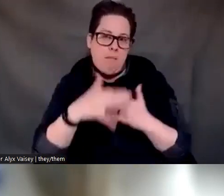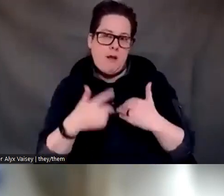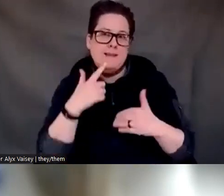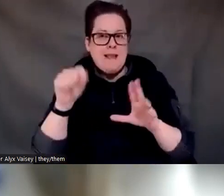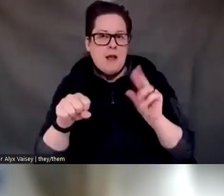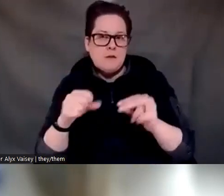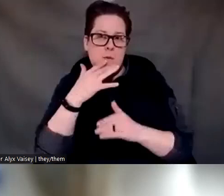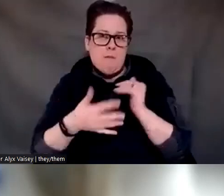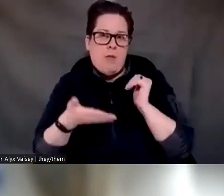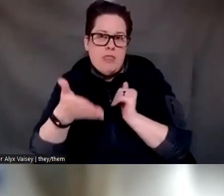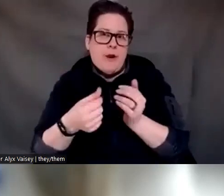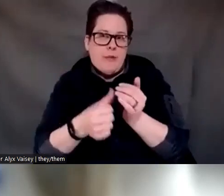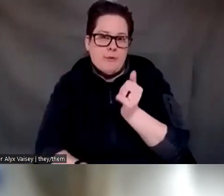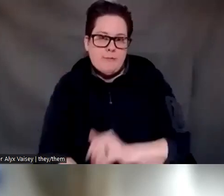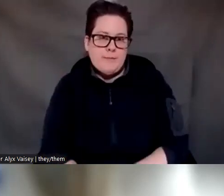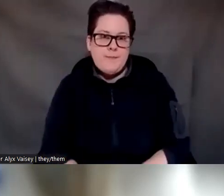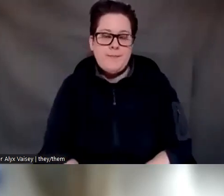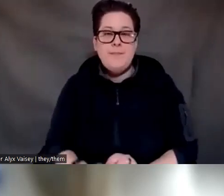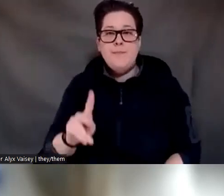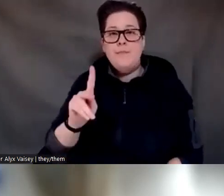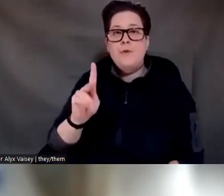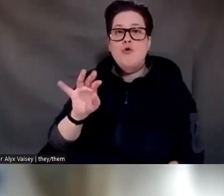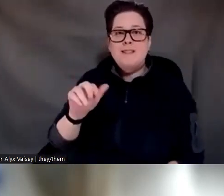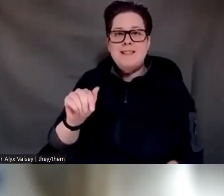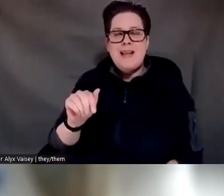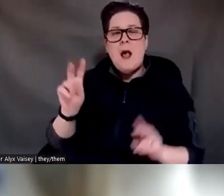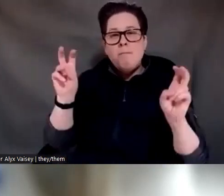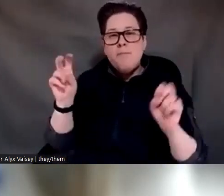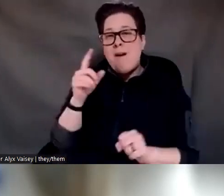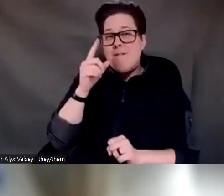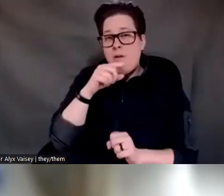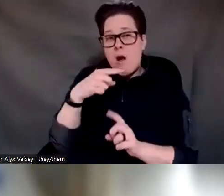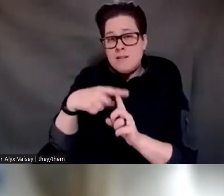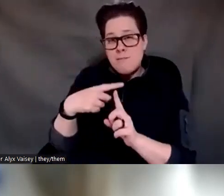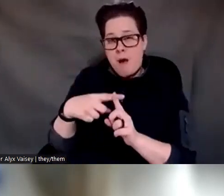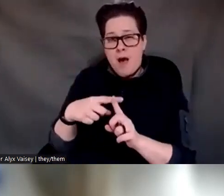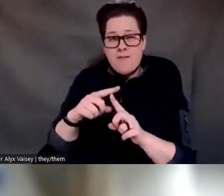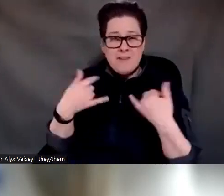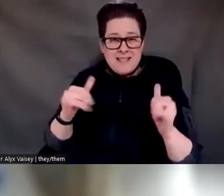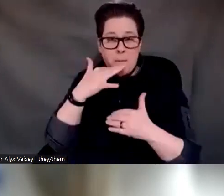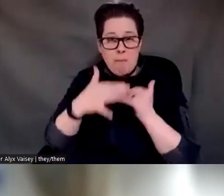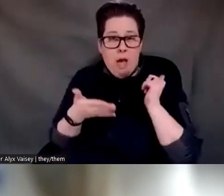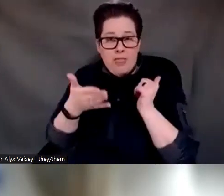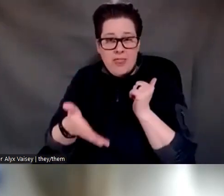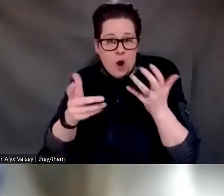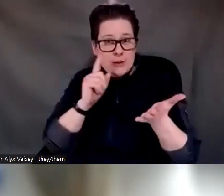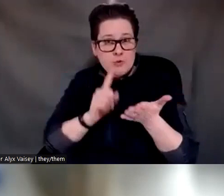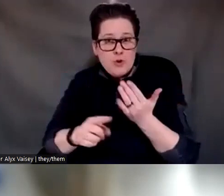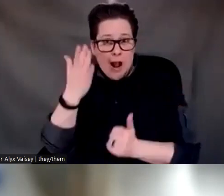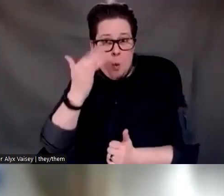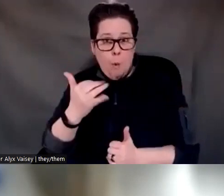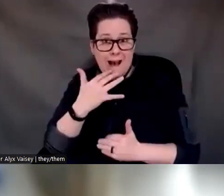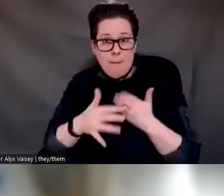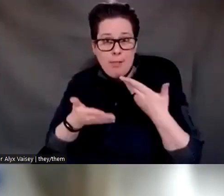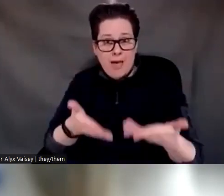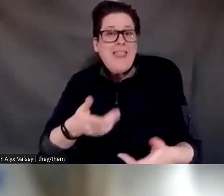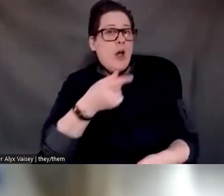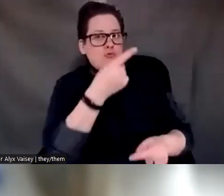Okay. So it sounds like even though it's a false positive, you still want to go in and get it checked out. Absolutely,